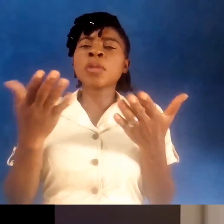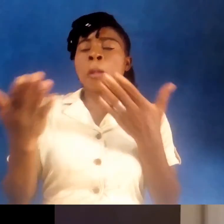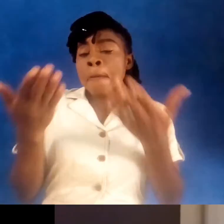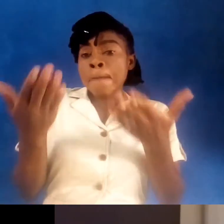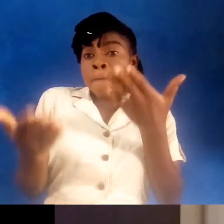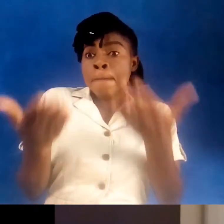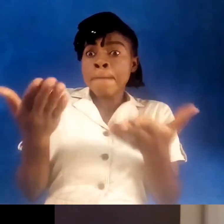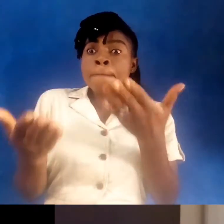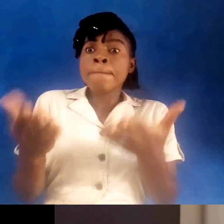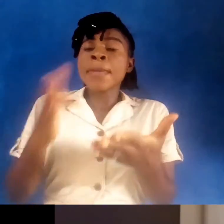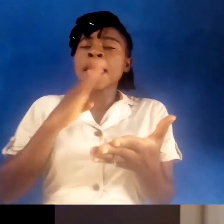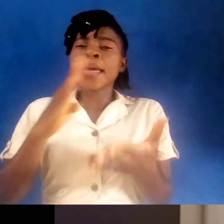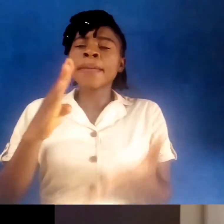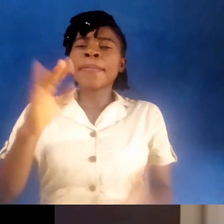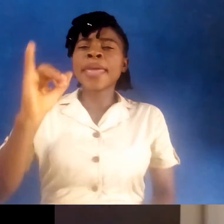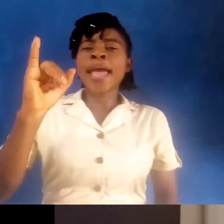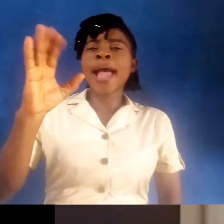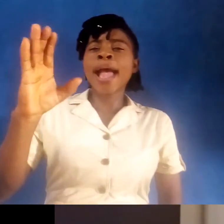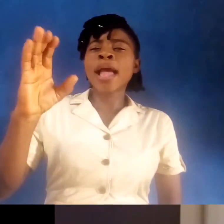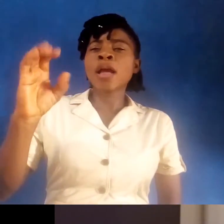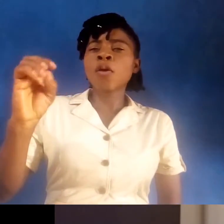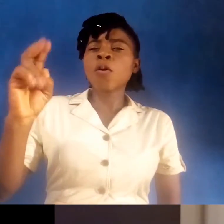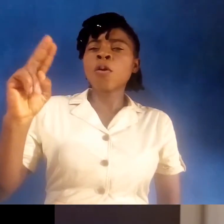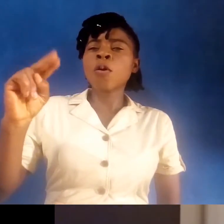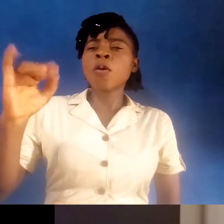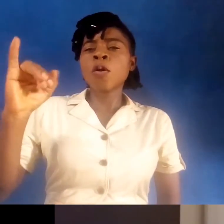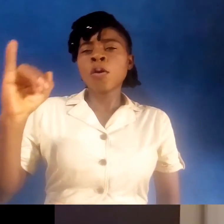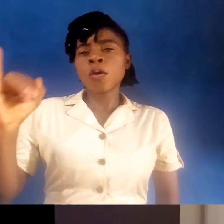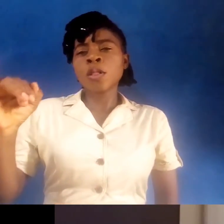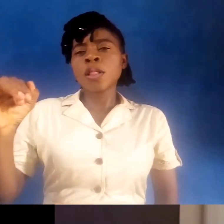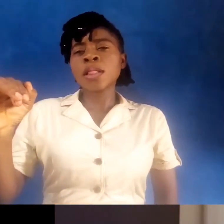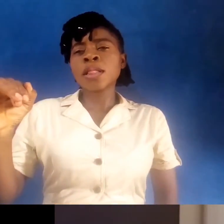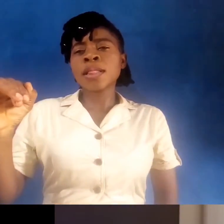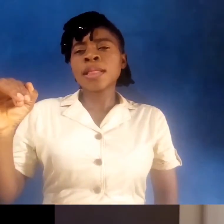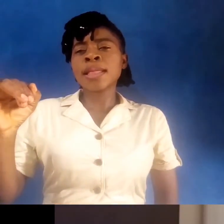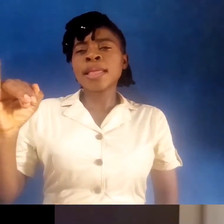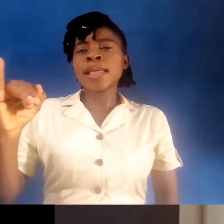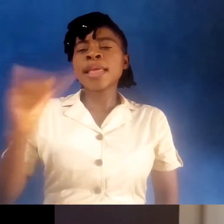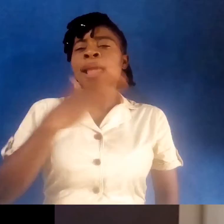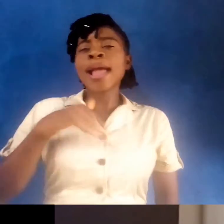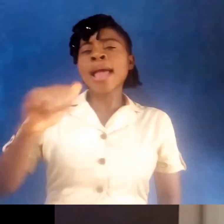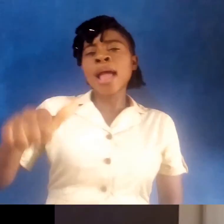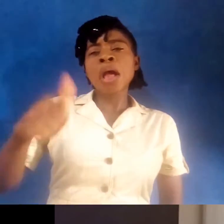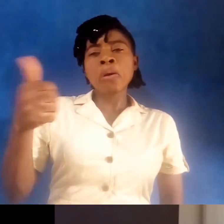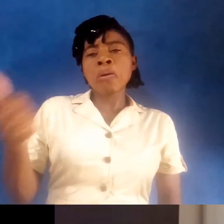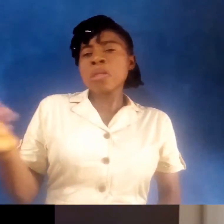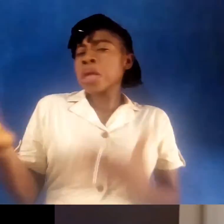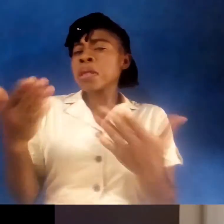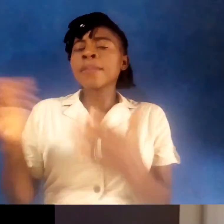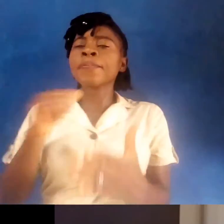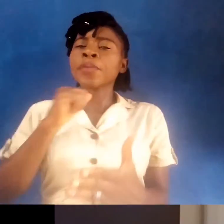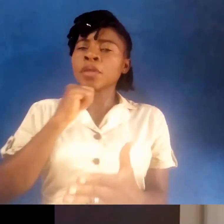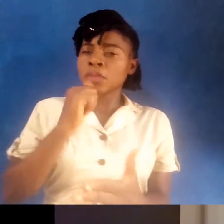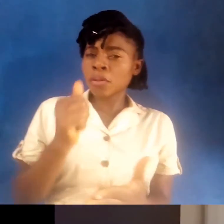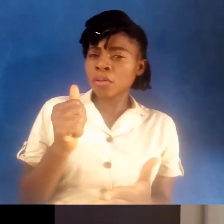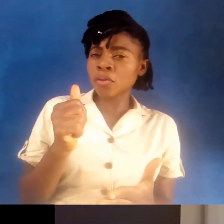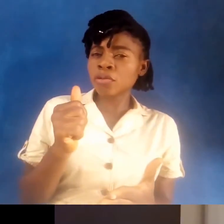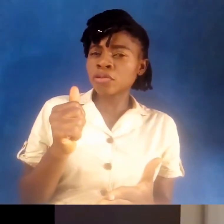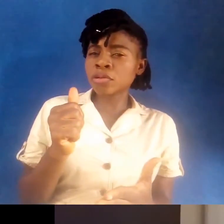not, while others will look very or sound very abstract. But that does not mean